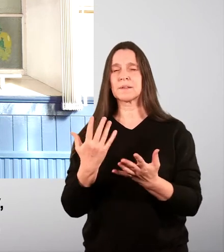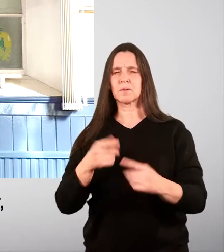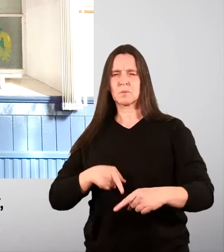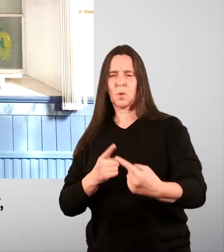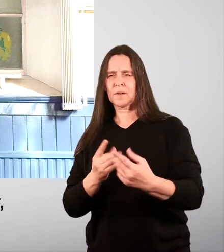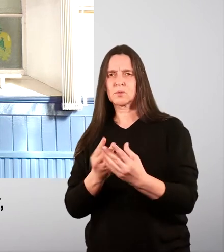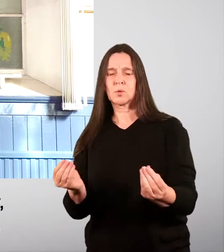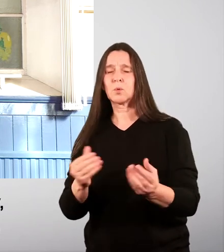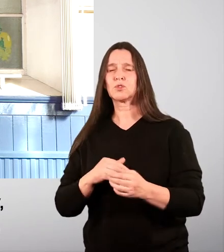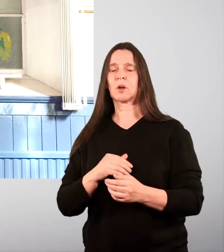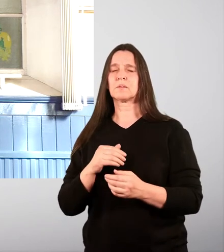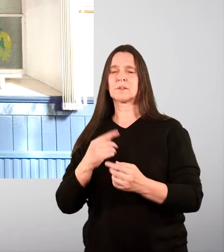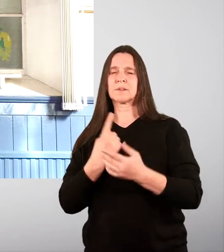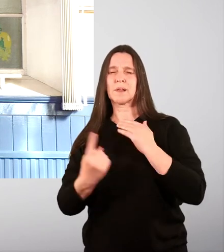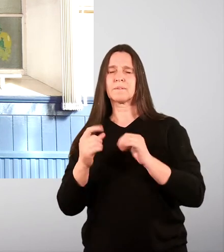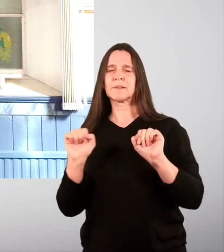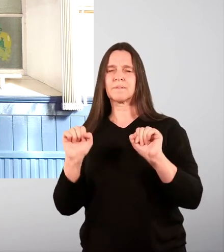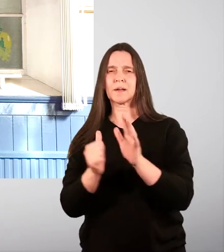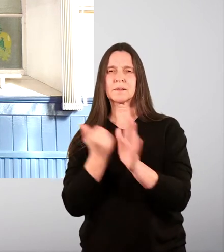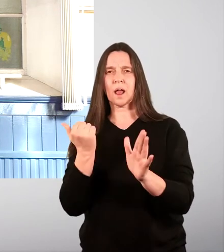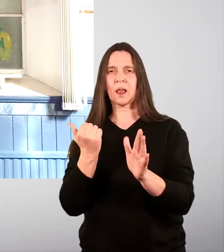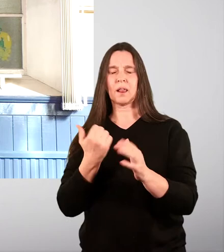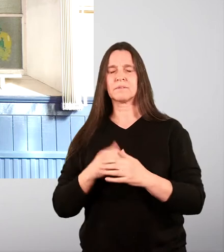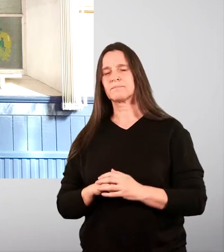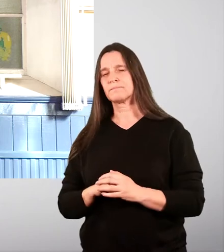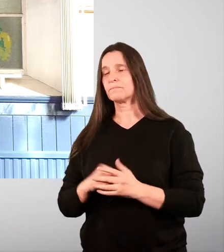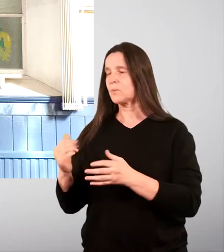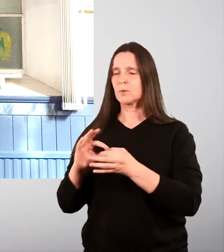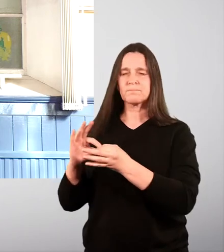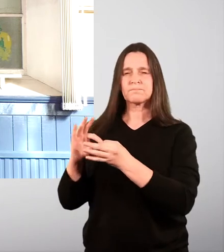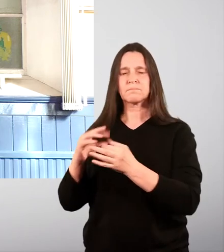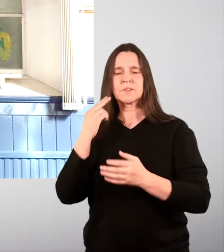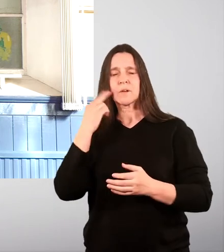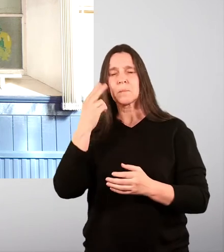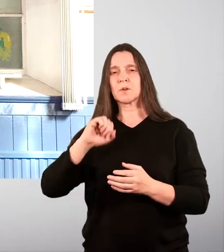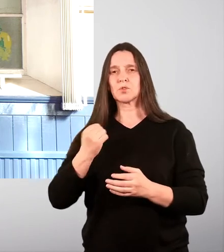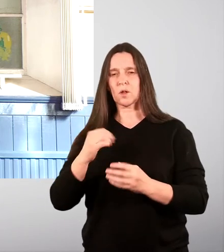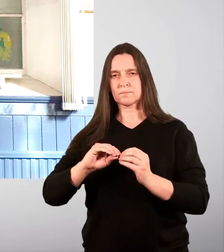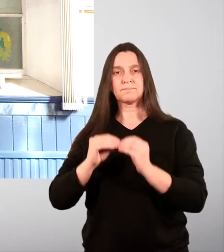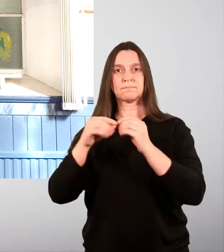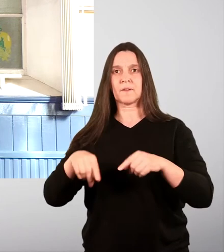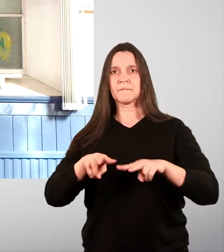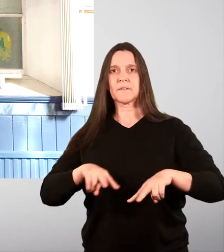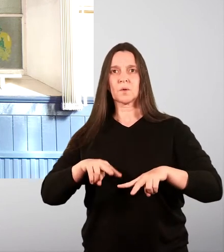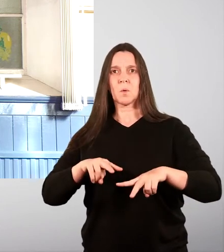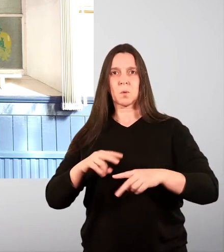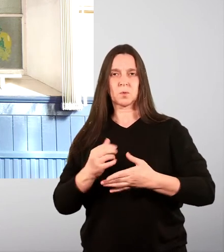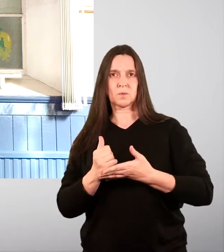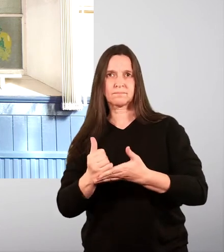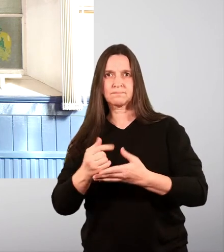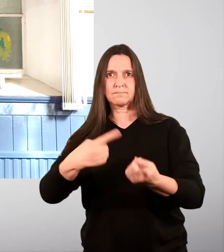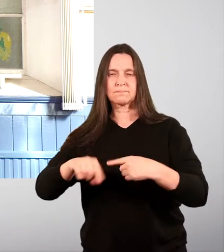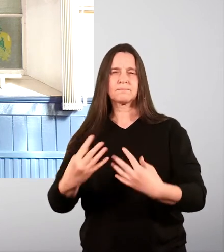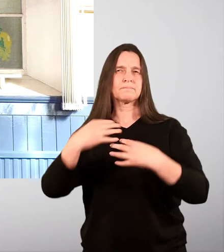resolution, and practical self-defence training throughout the whole of Scotland and the UK. We're working in conjunction with